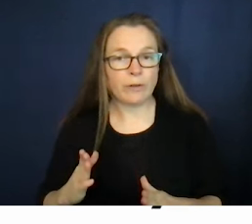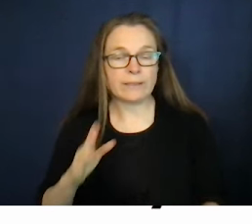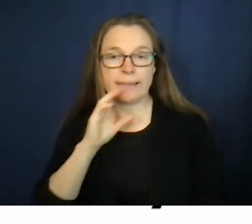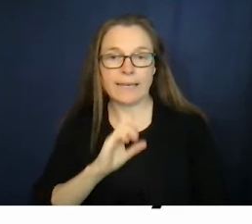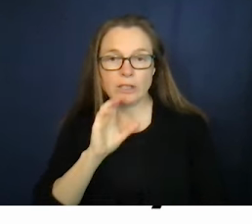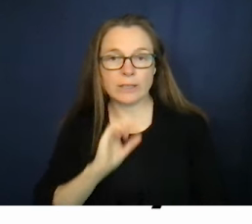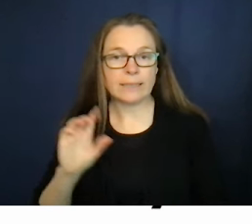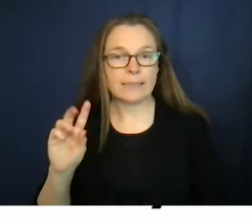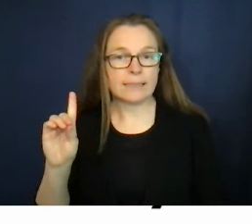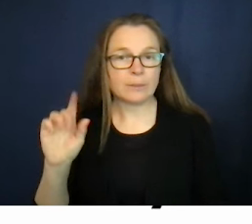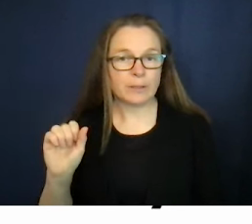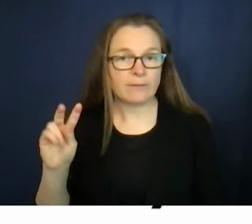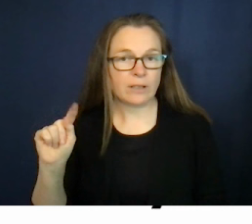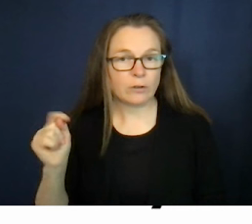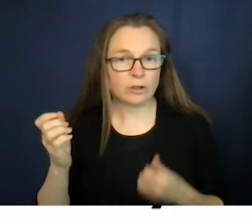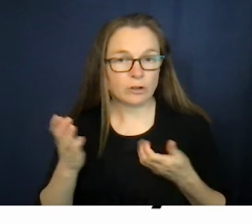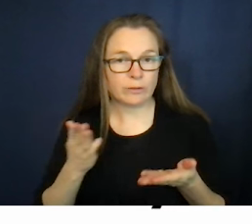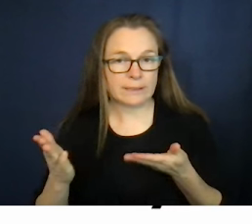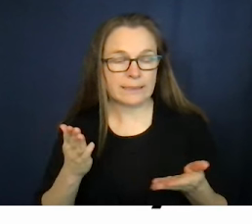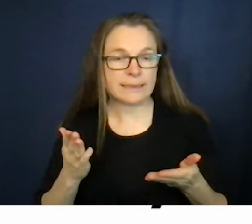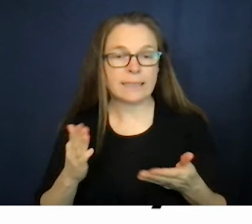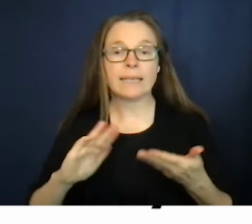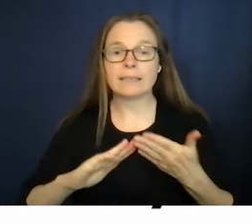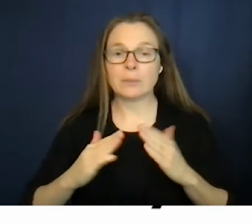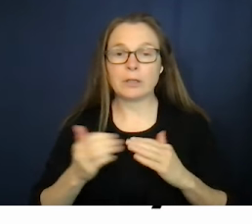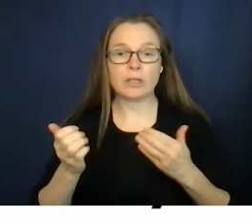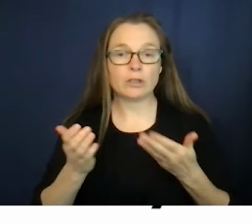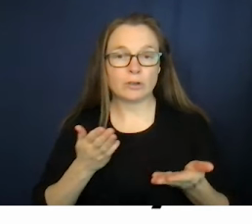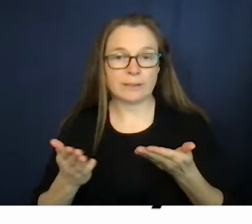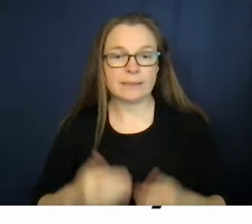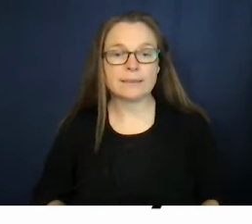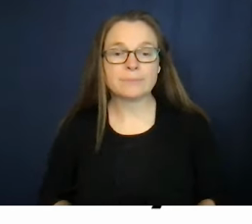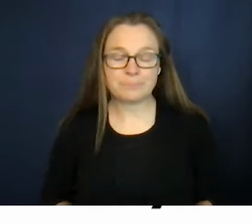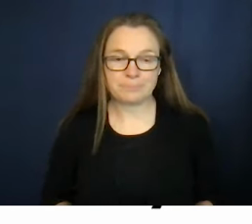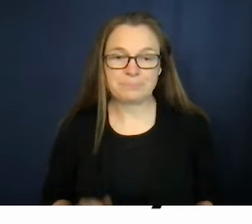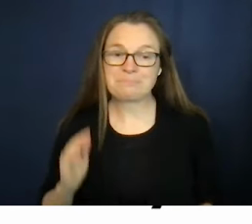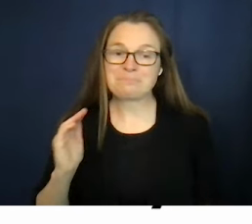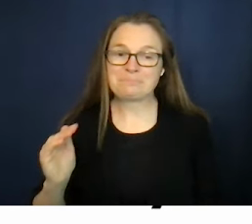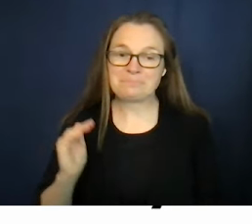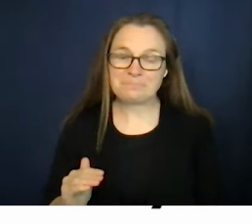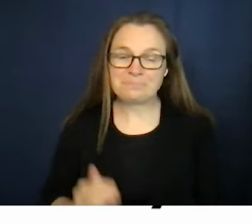Aging, Disability, Veterans Services in Community Services.